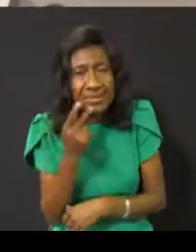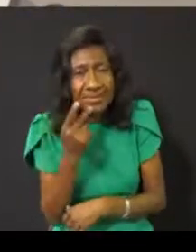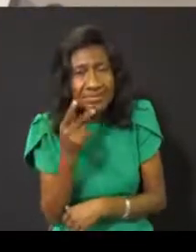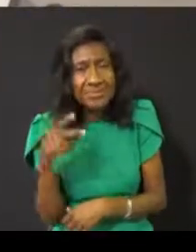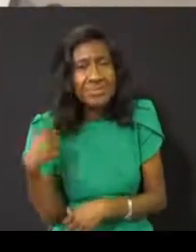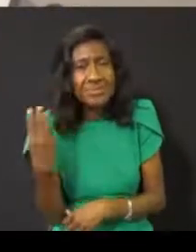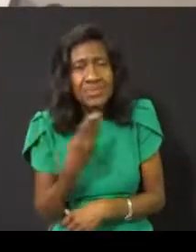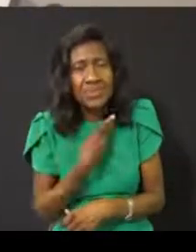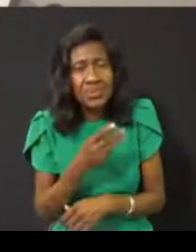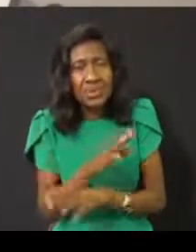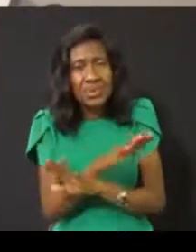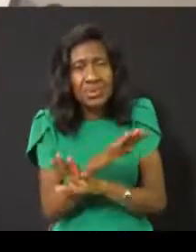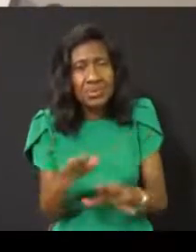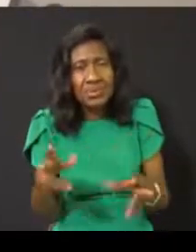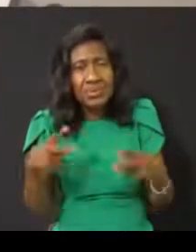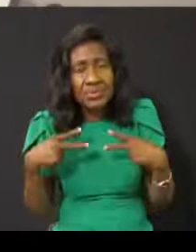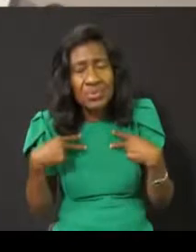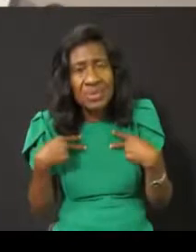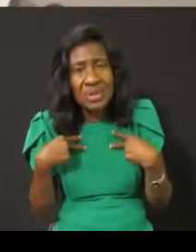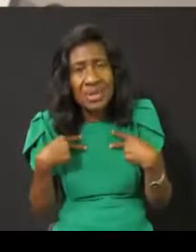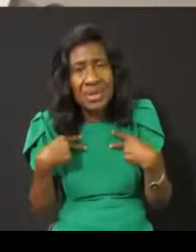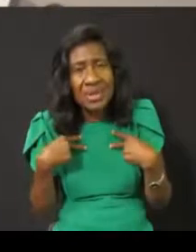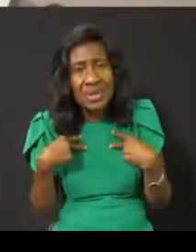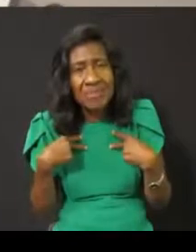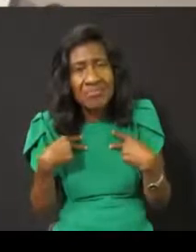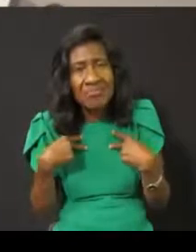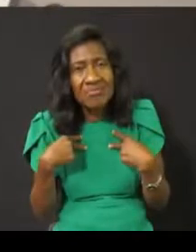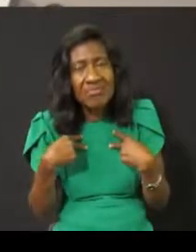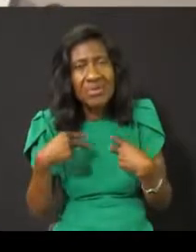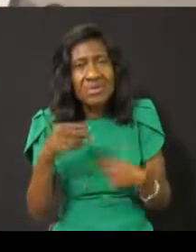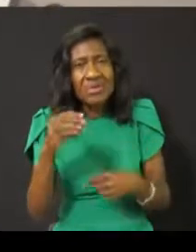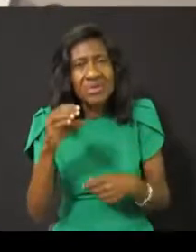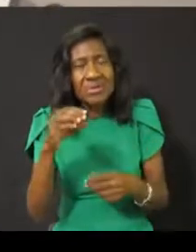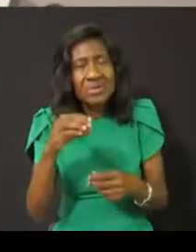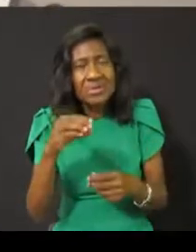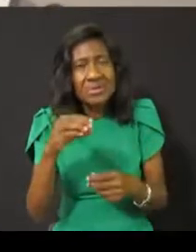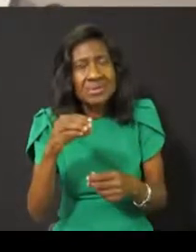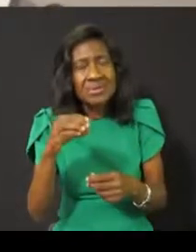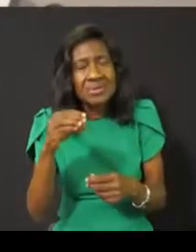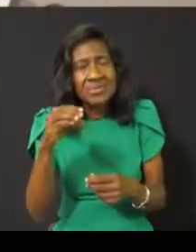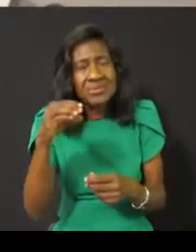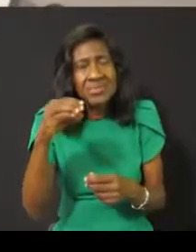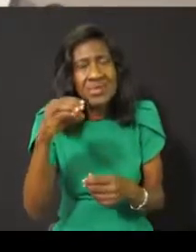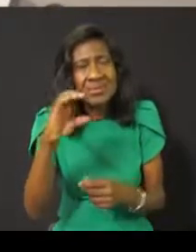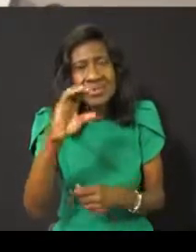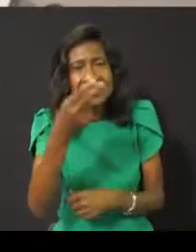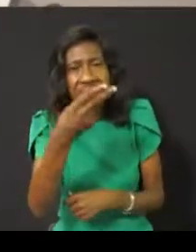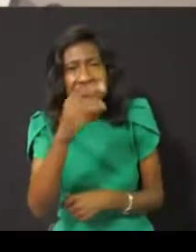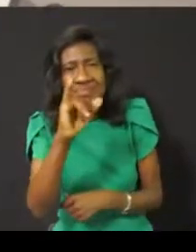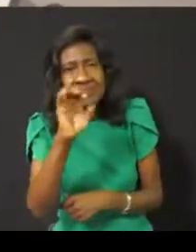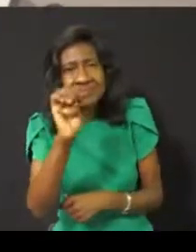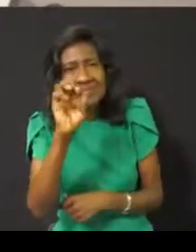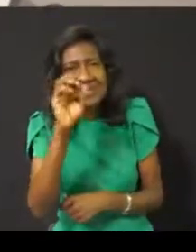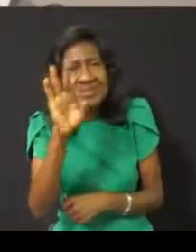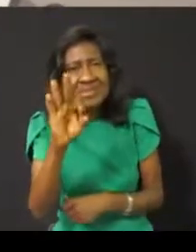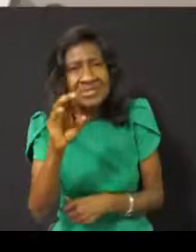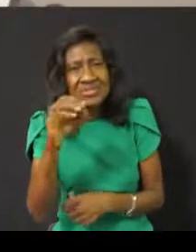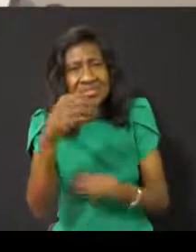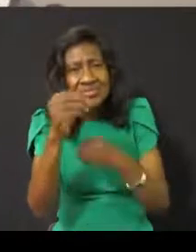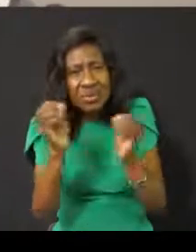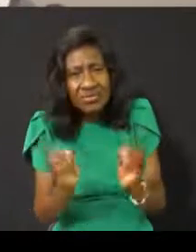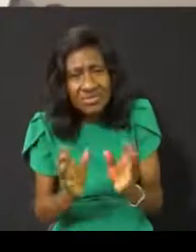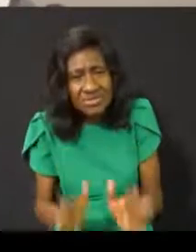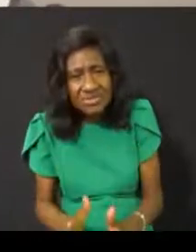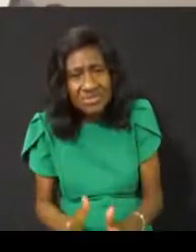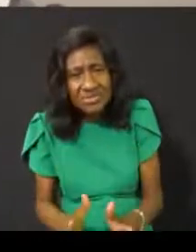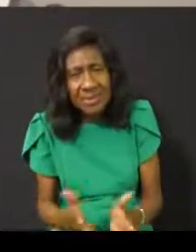don't have the chief officer here at the moment, unfortunately, who could provide a lot more detail around that. But they have a very